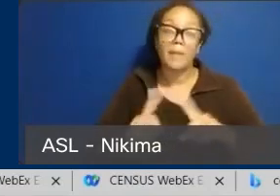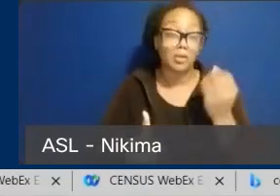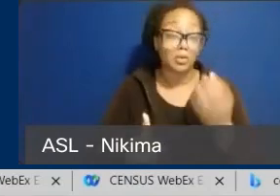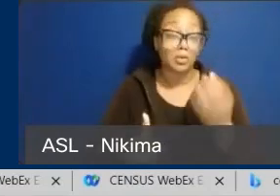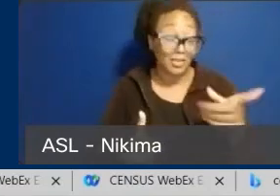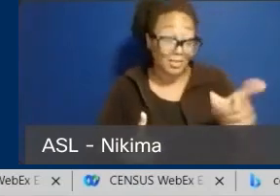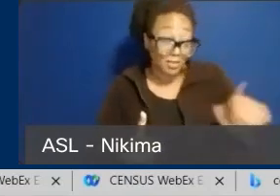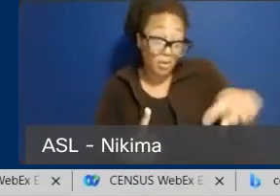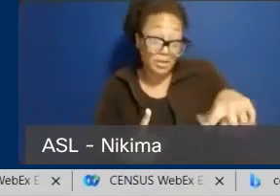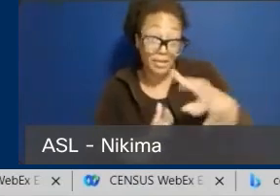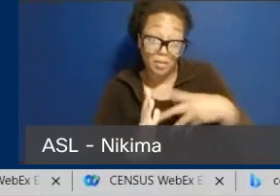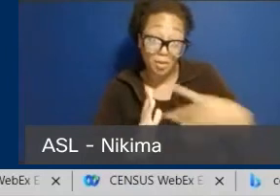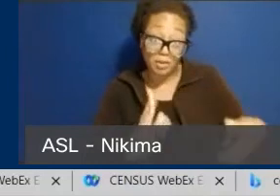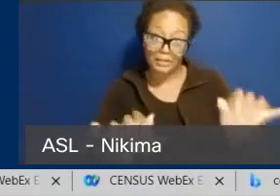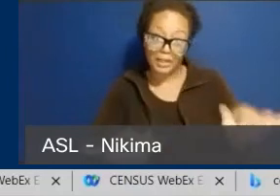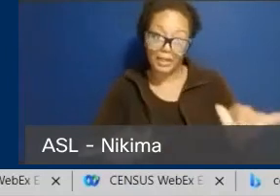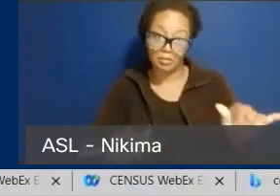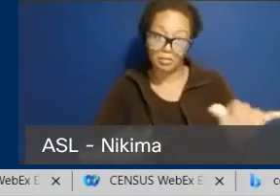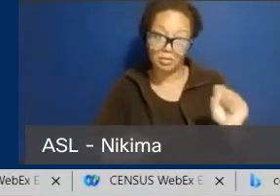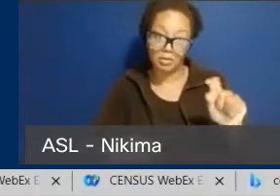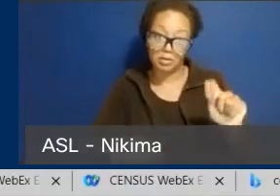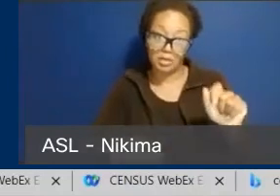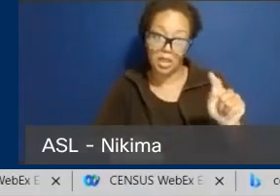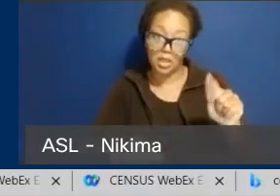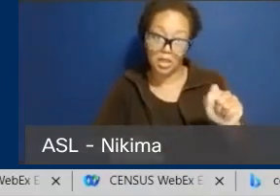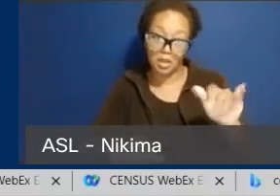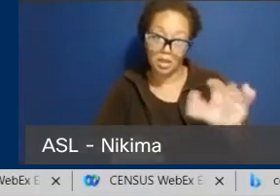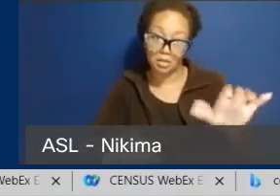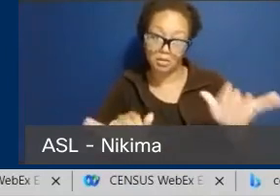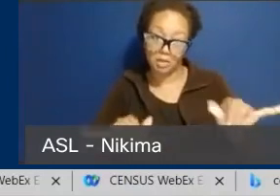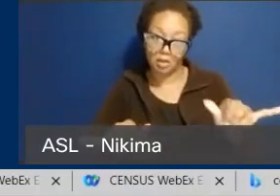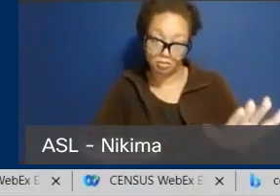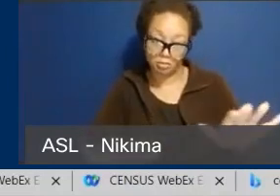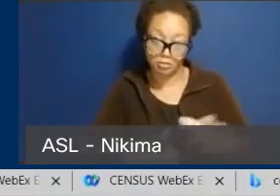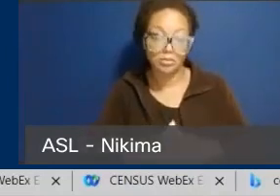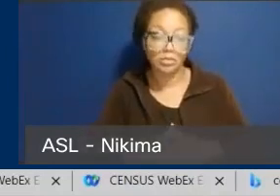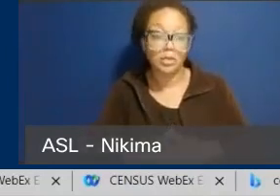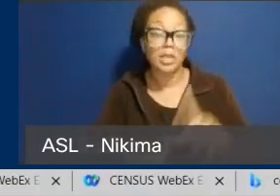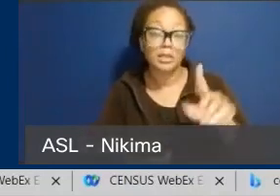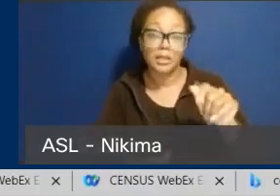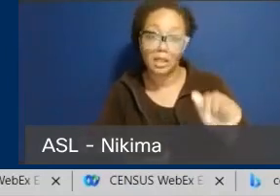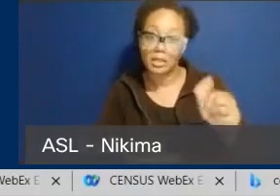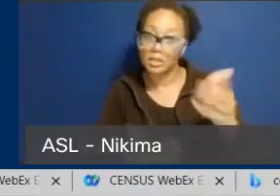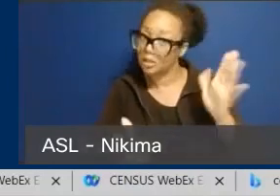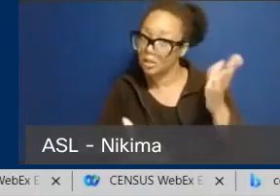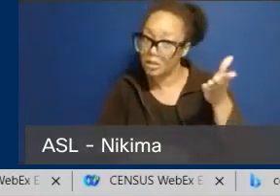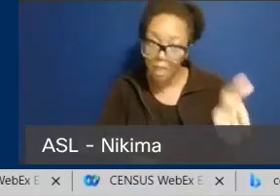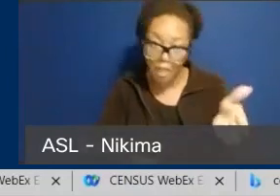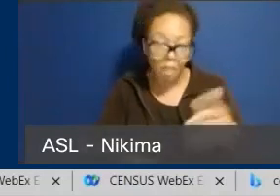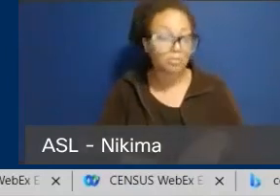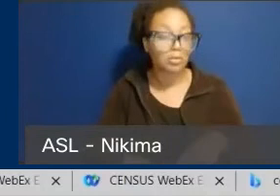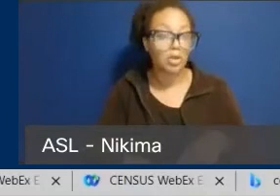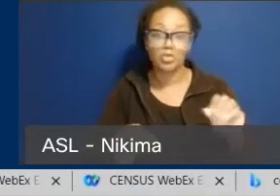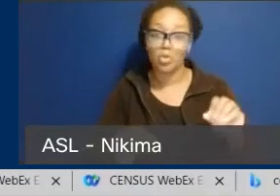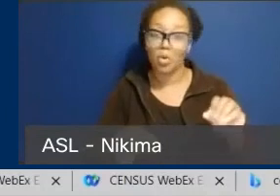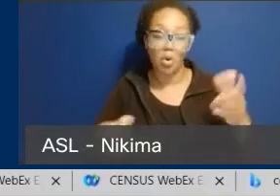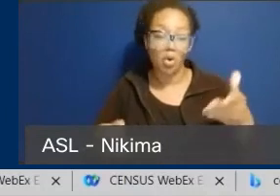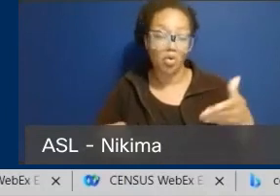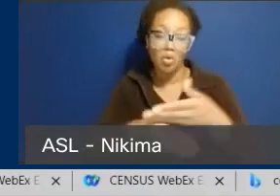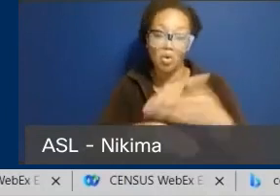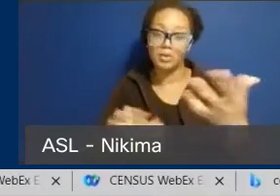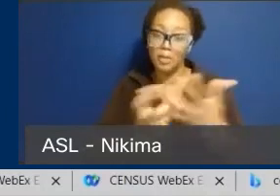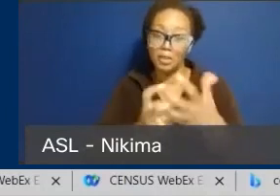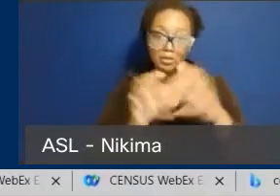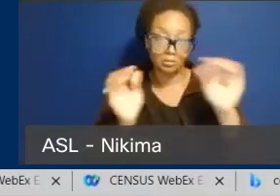are static tables. The data has been populated, and you know, there's no cross matching. If there's